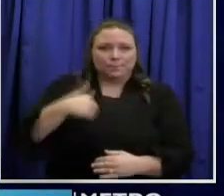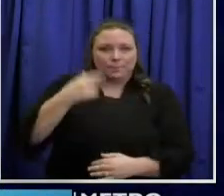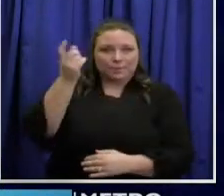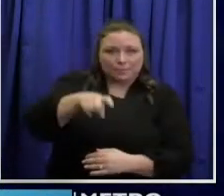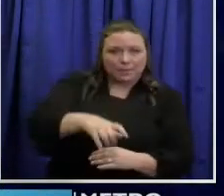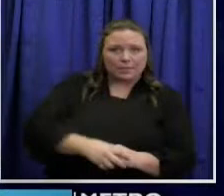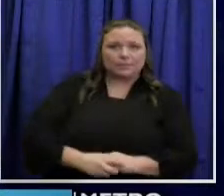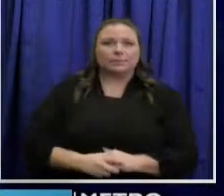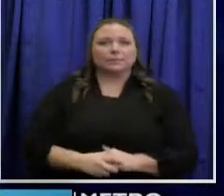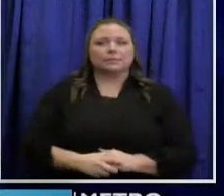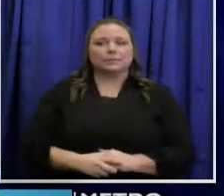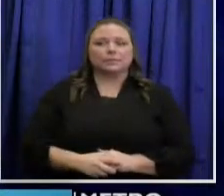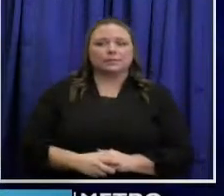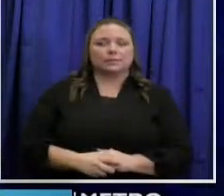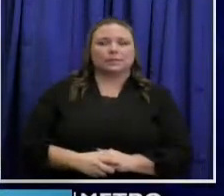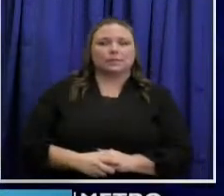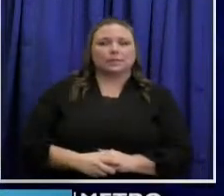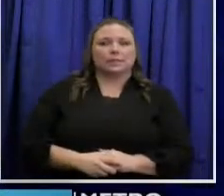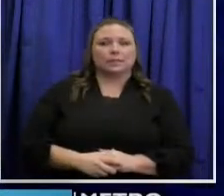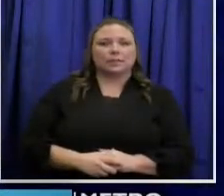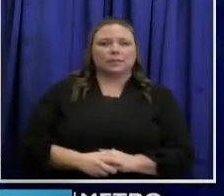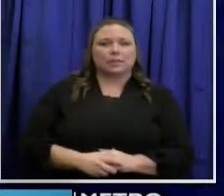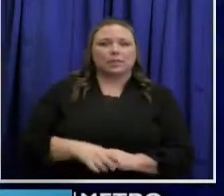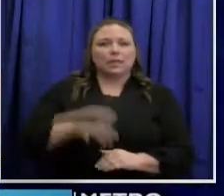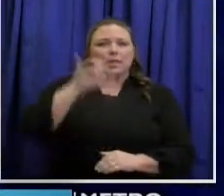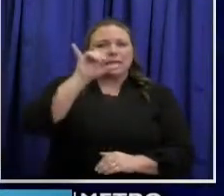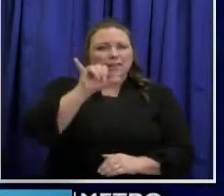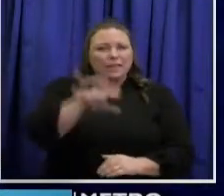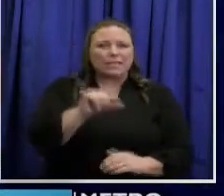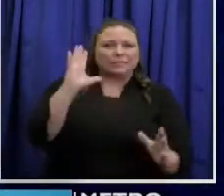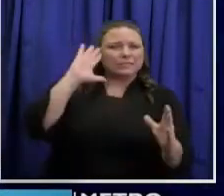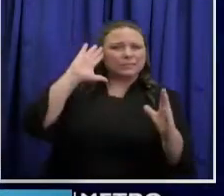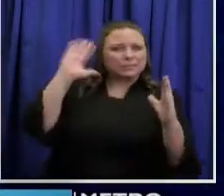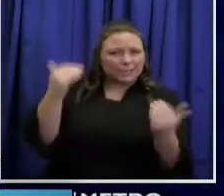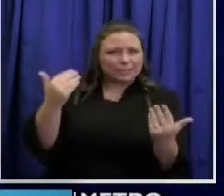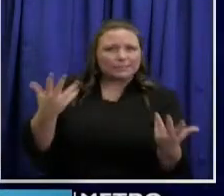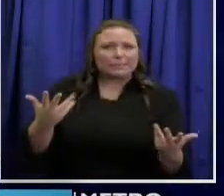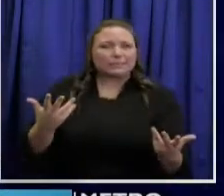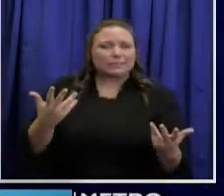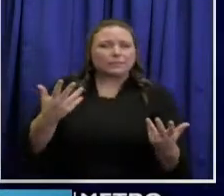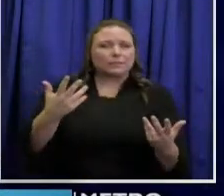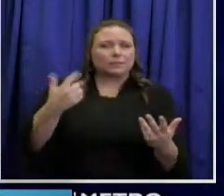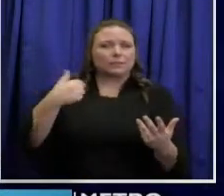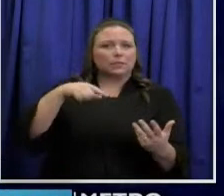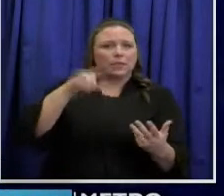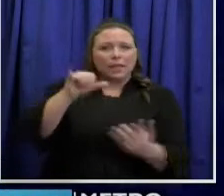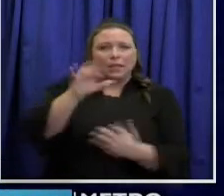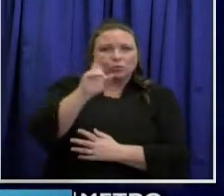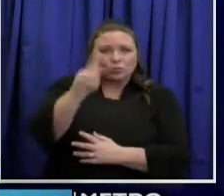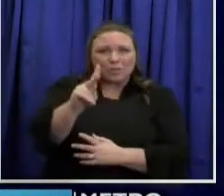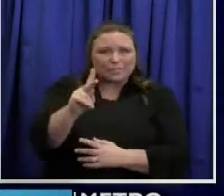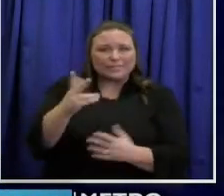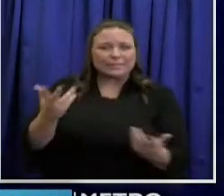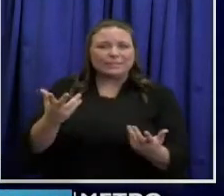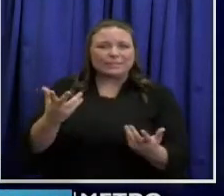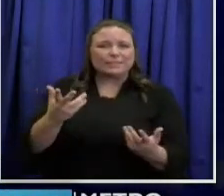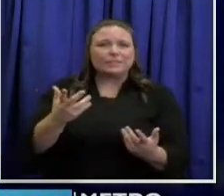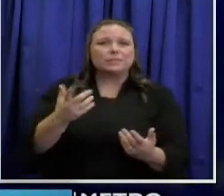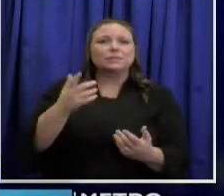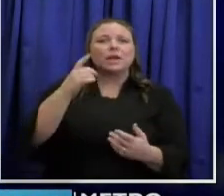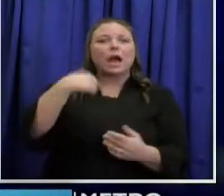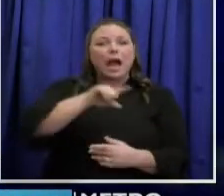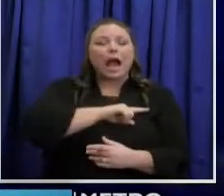so that's an expected risk that's there. Our message today